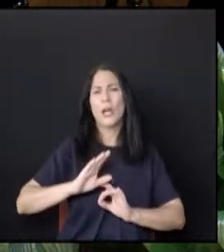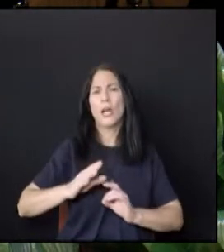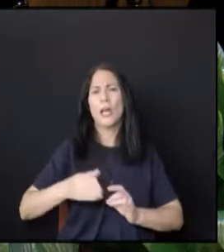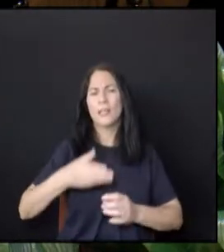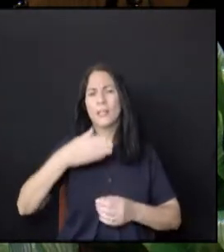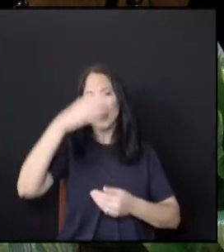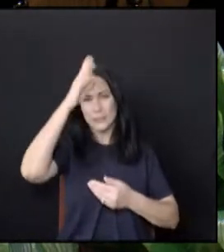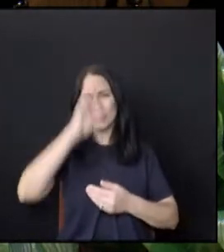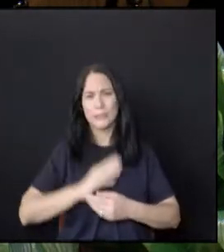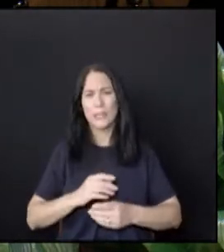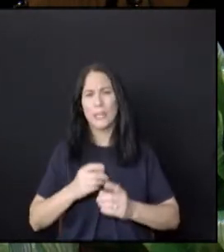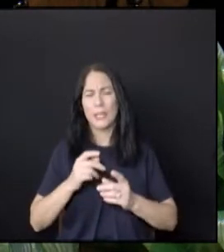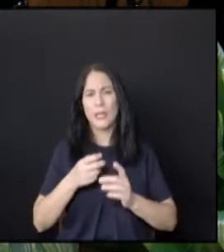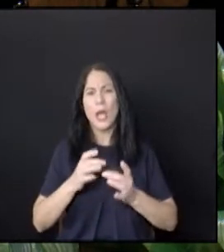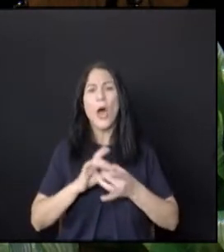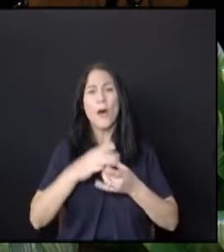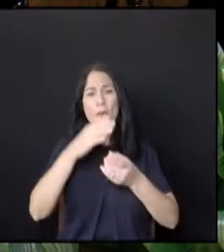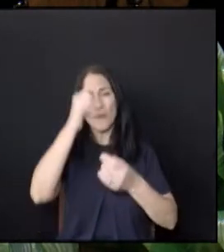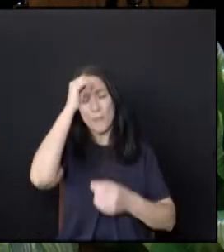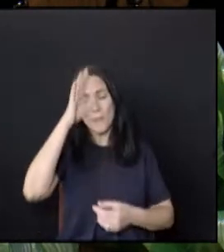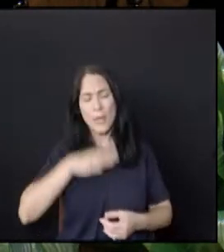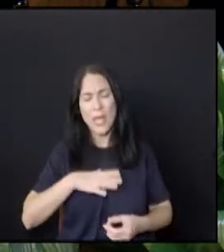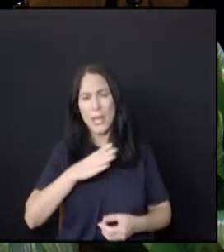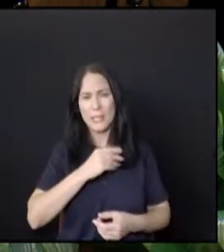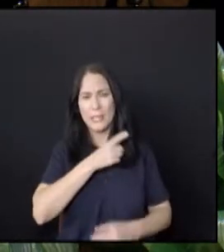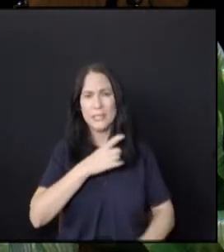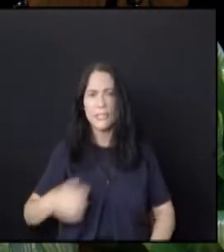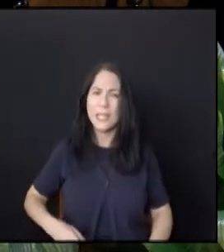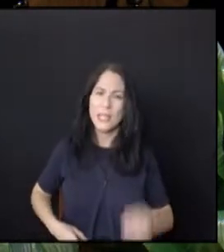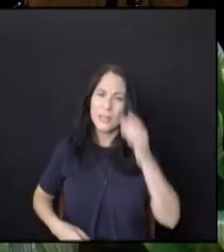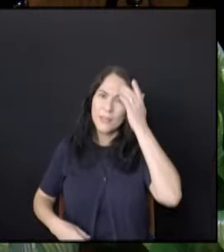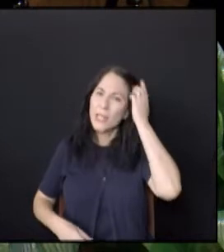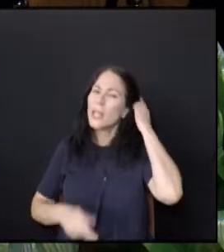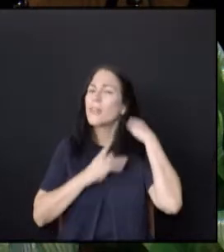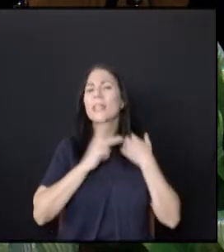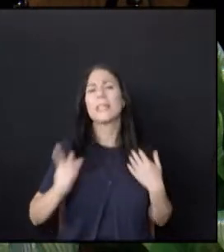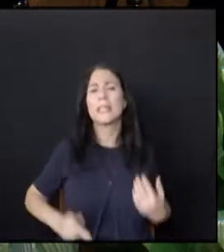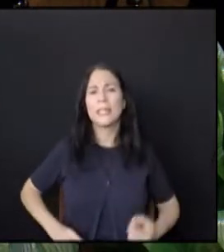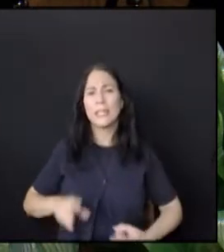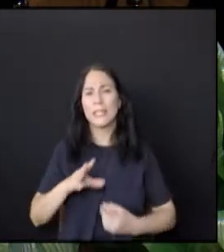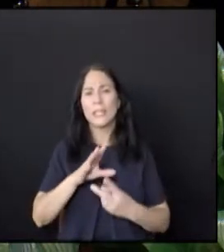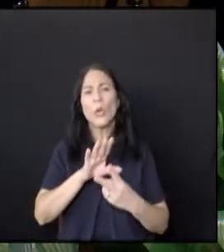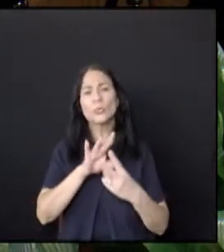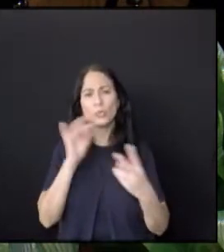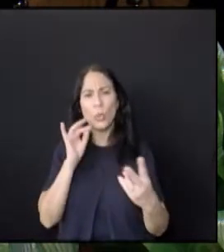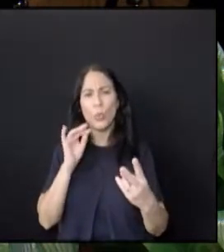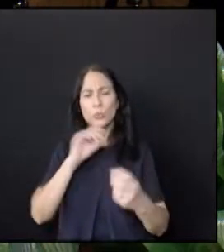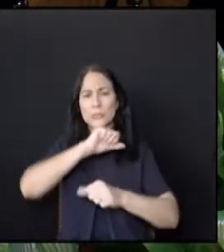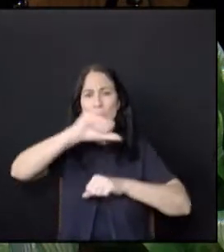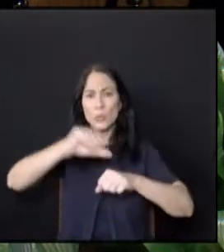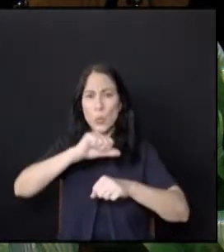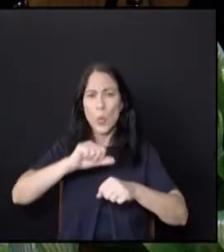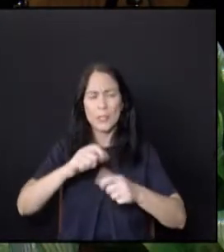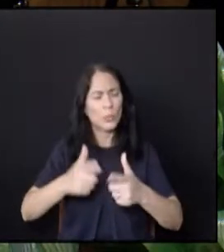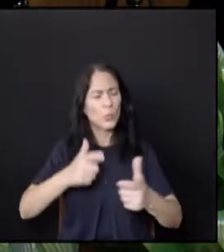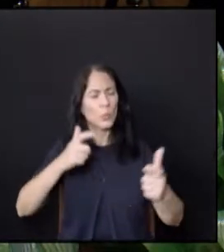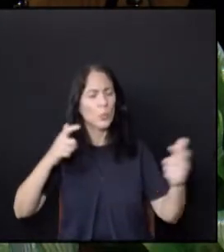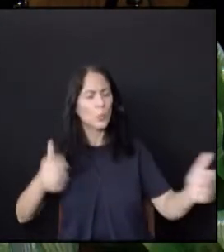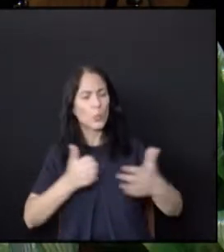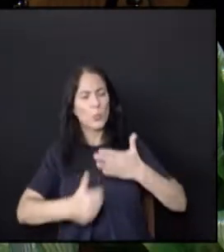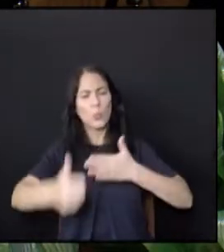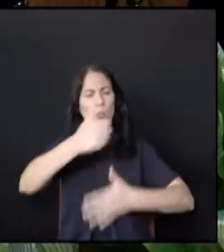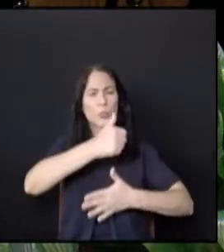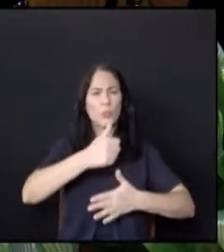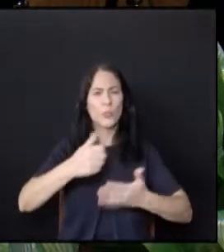of David, this one who is the King, chosen and anointed. You can't expect one of such greatness to waste time on the